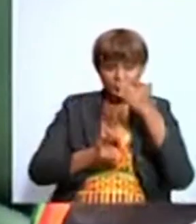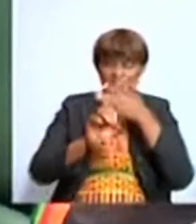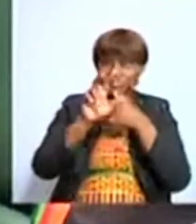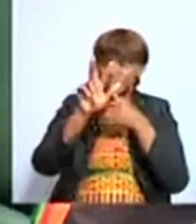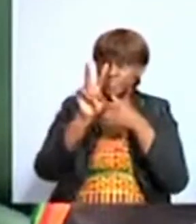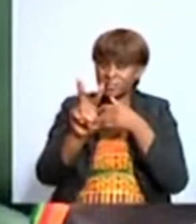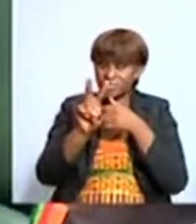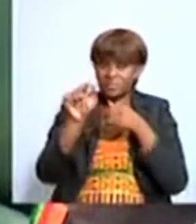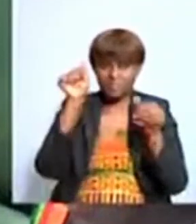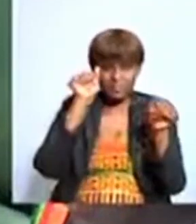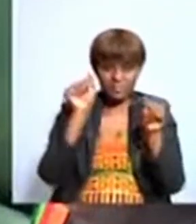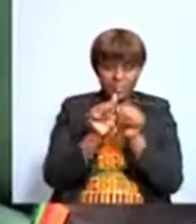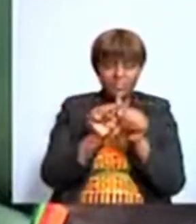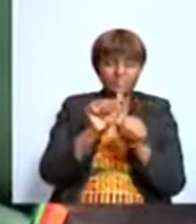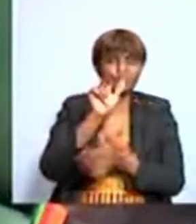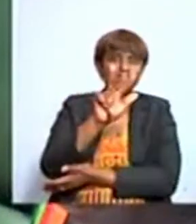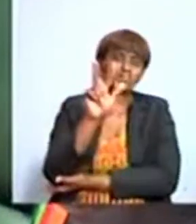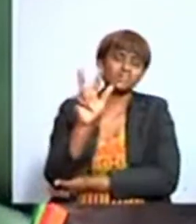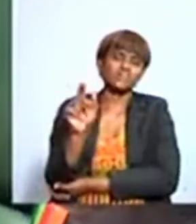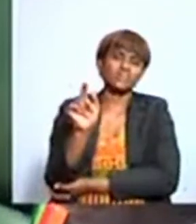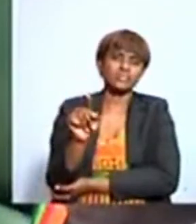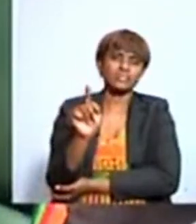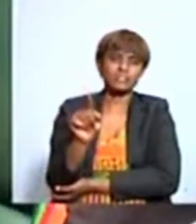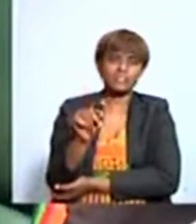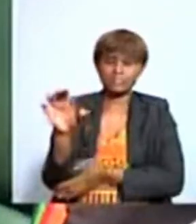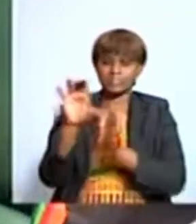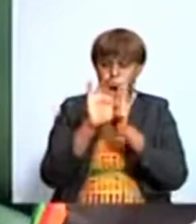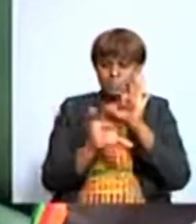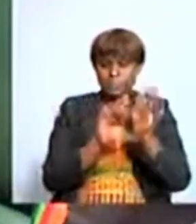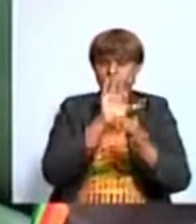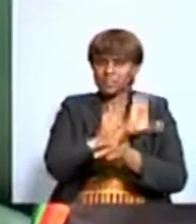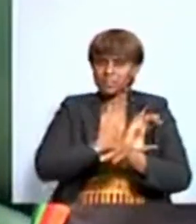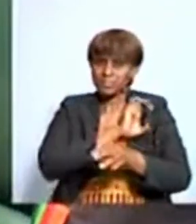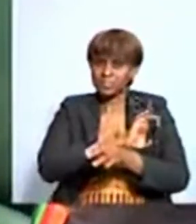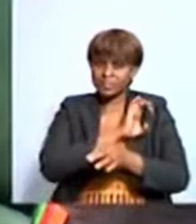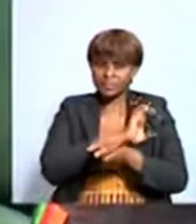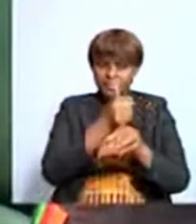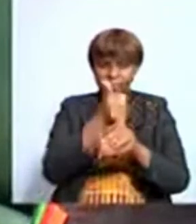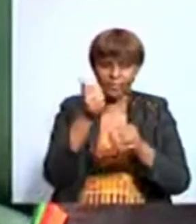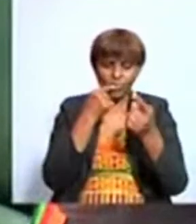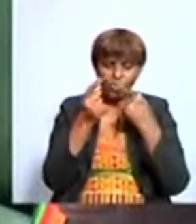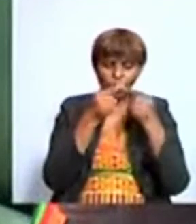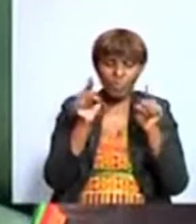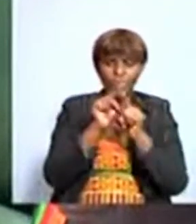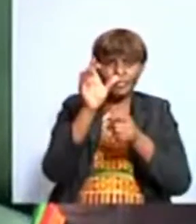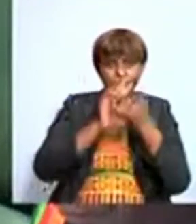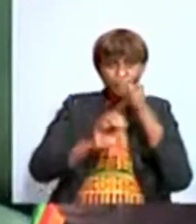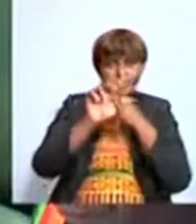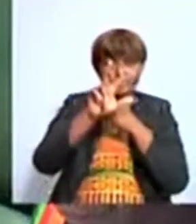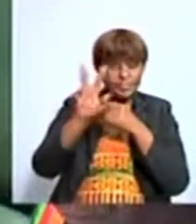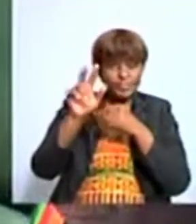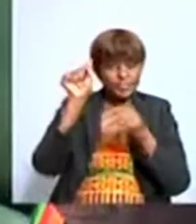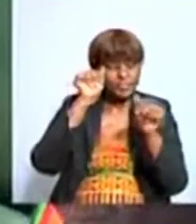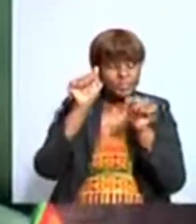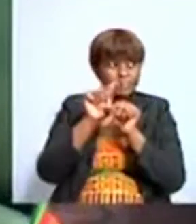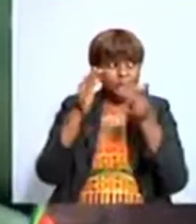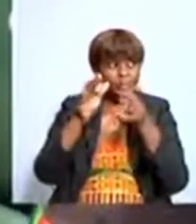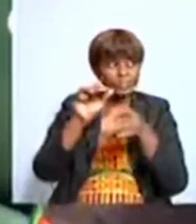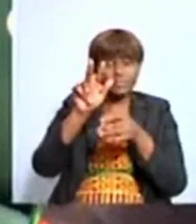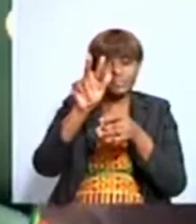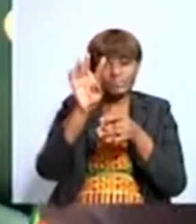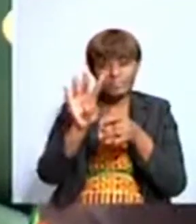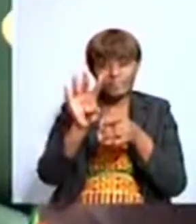agreed to. Clause 33, code of ethics. Any debate, any objection, clause 33 is agreed to. Clause